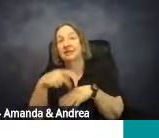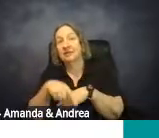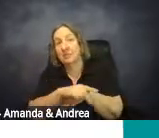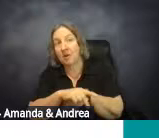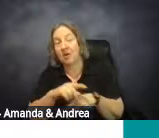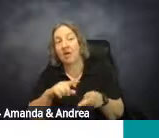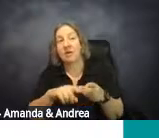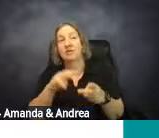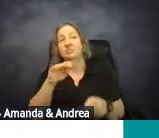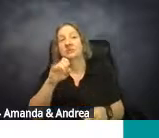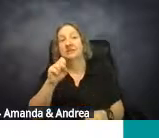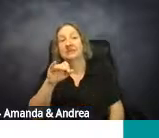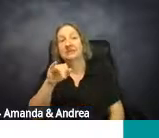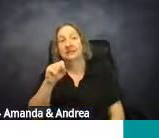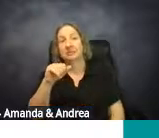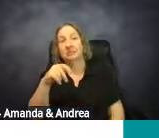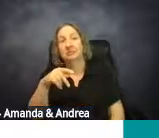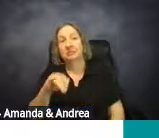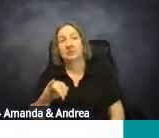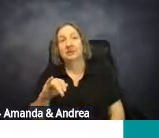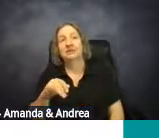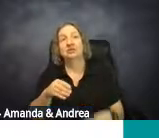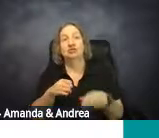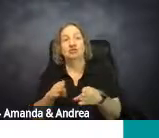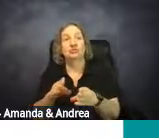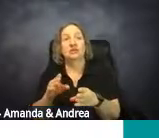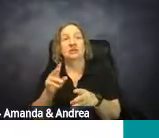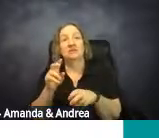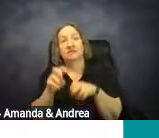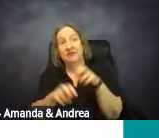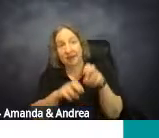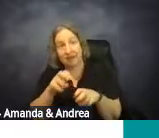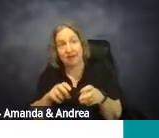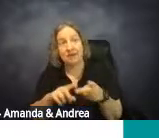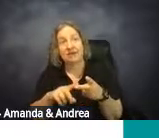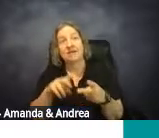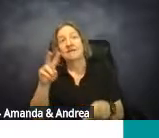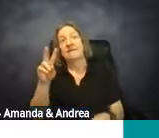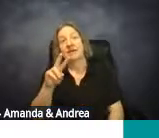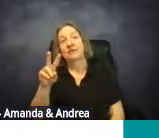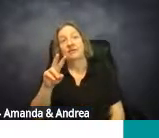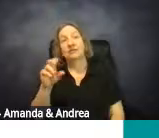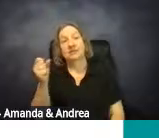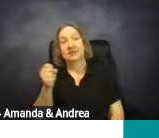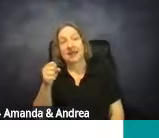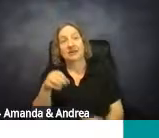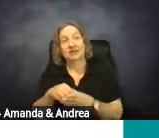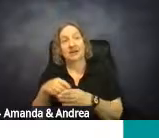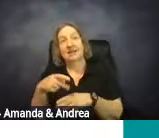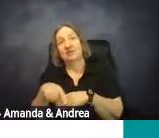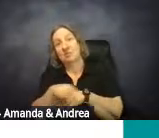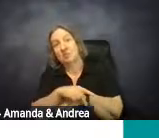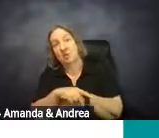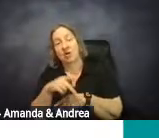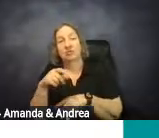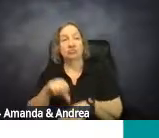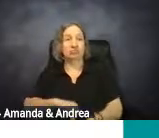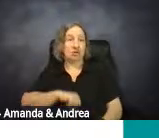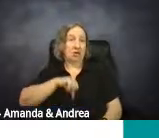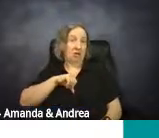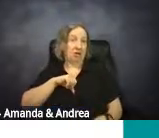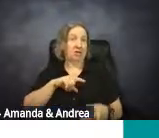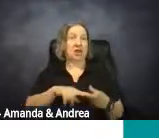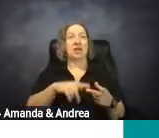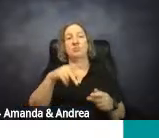Fair, Vancouver Saturday in the Park Pride, and Portland Pride. So all of these events are